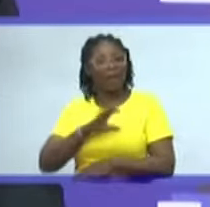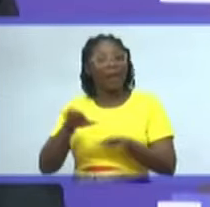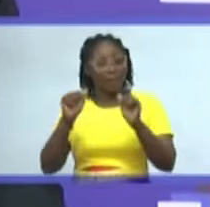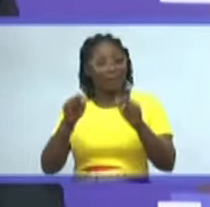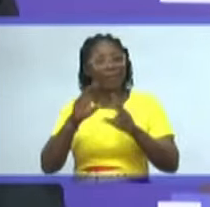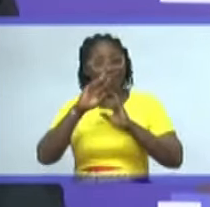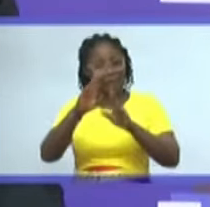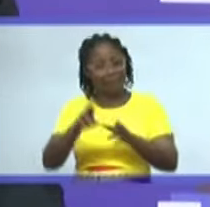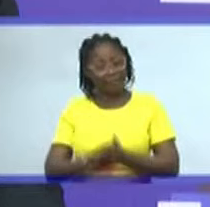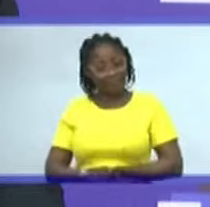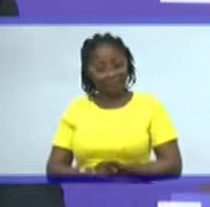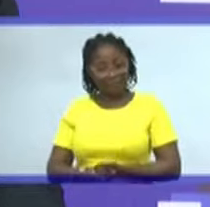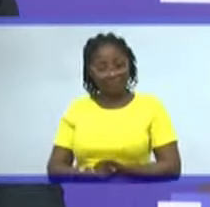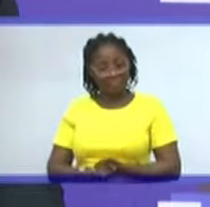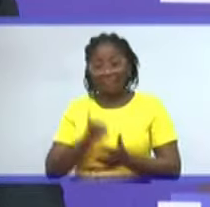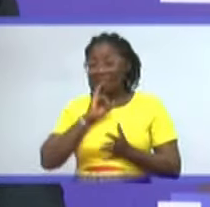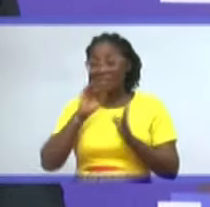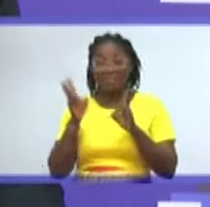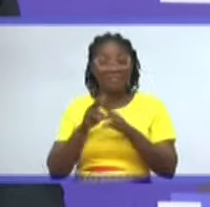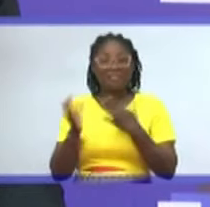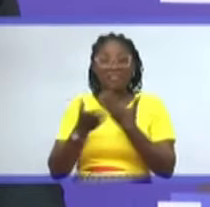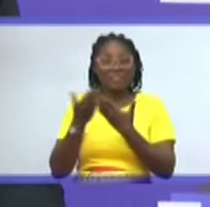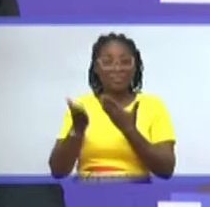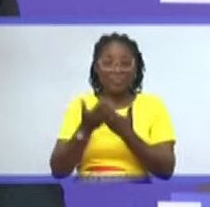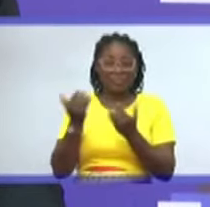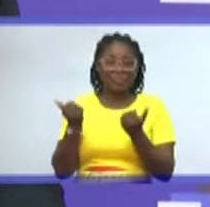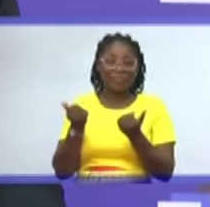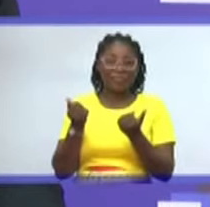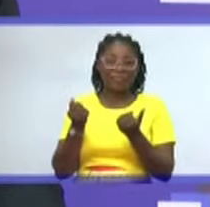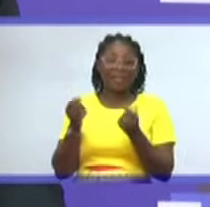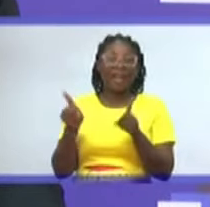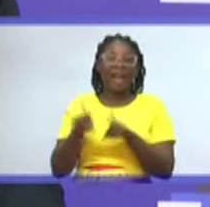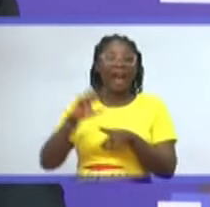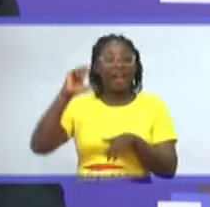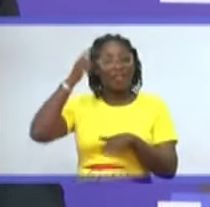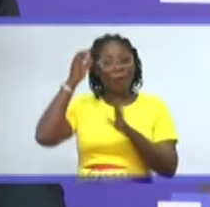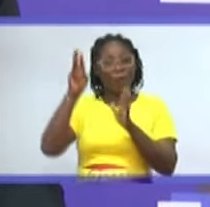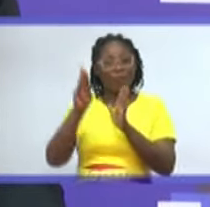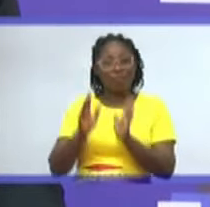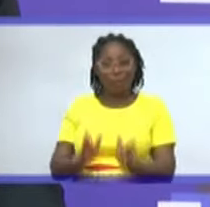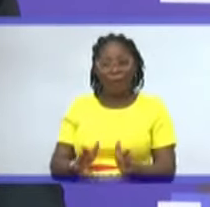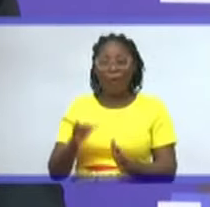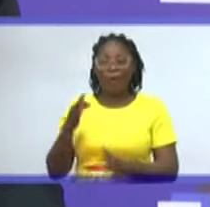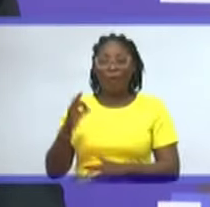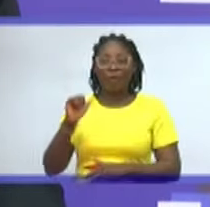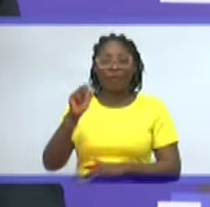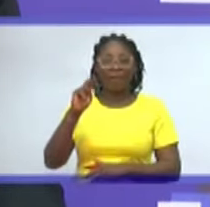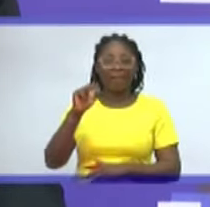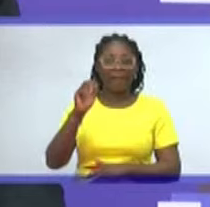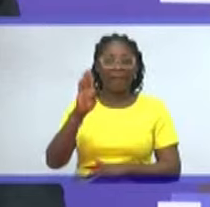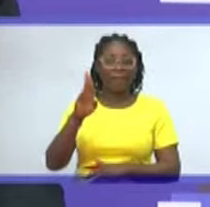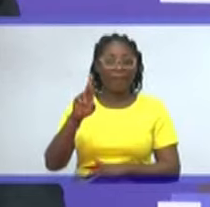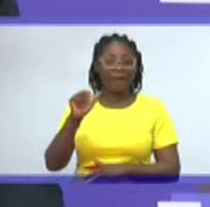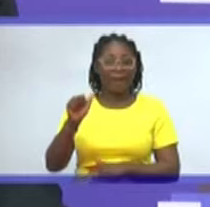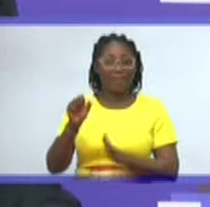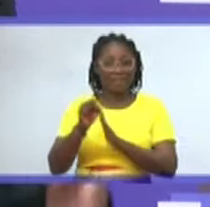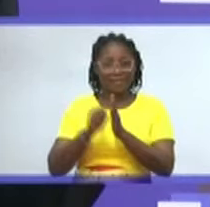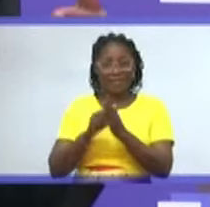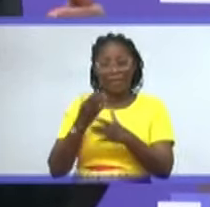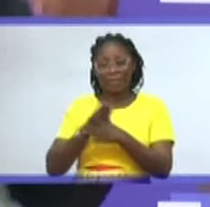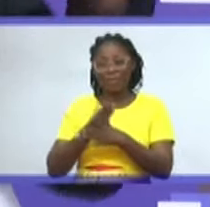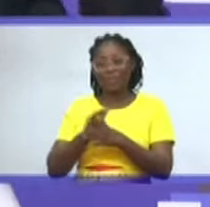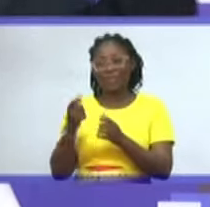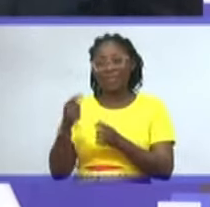Well, very simple is that as governor of Anambra State, between the year,